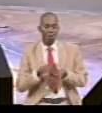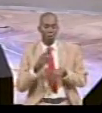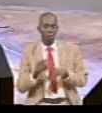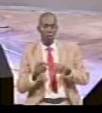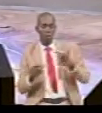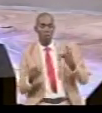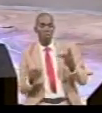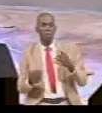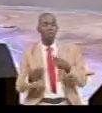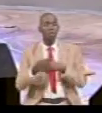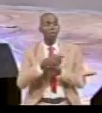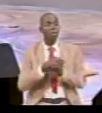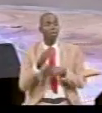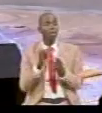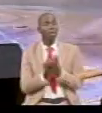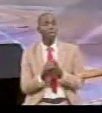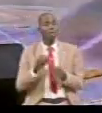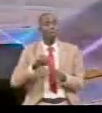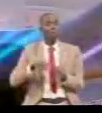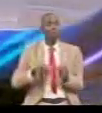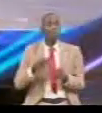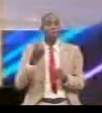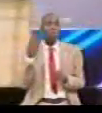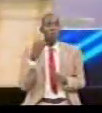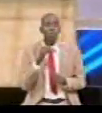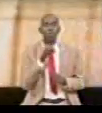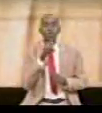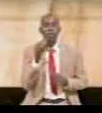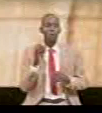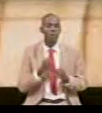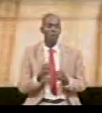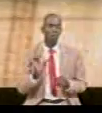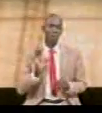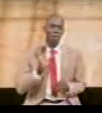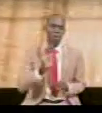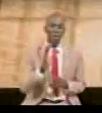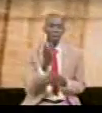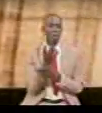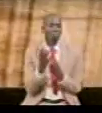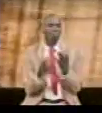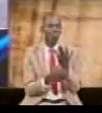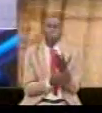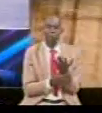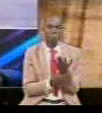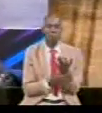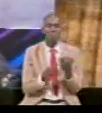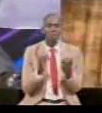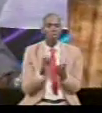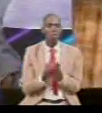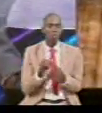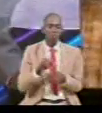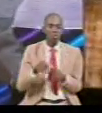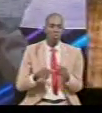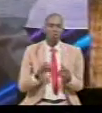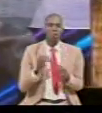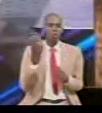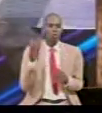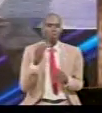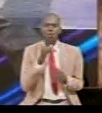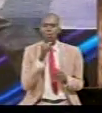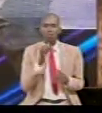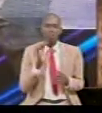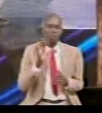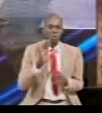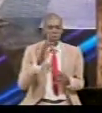that circumcision was not in their hand. It was not their decision. It